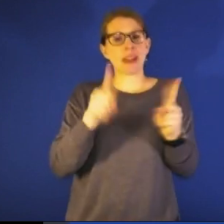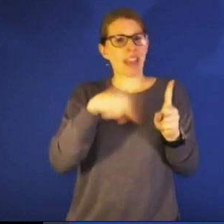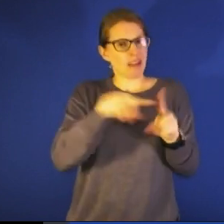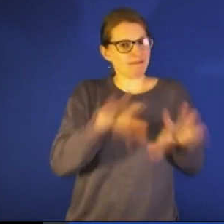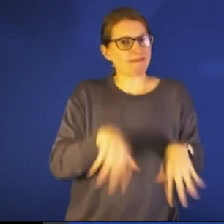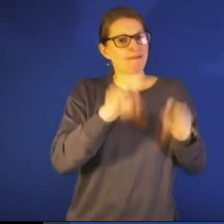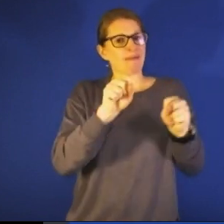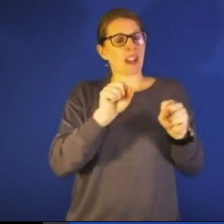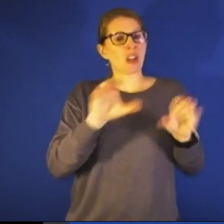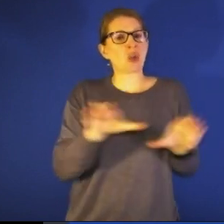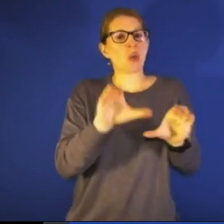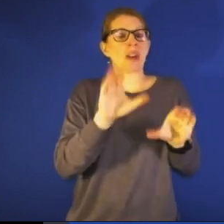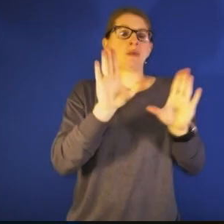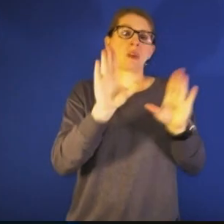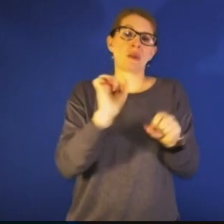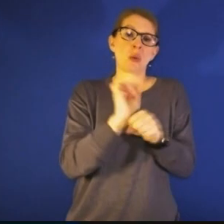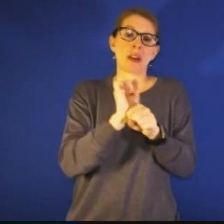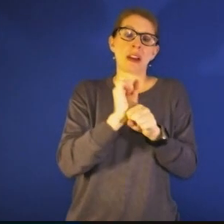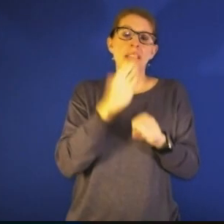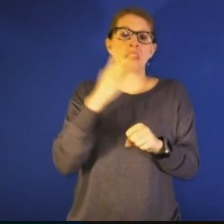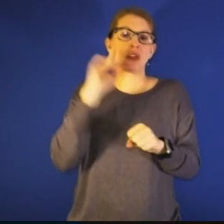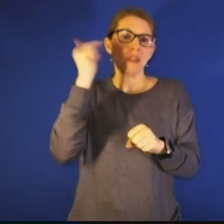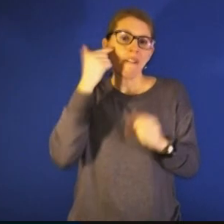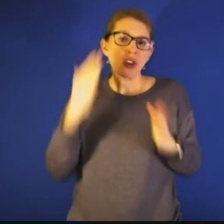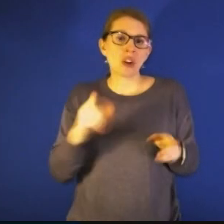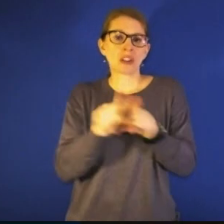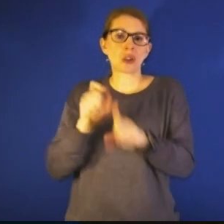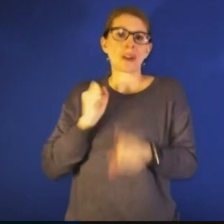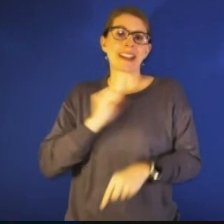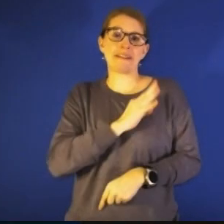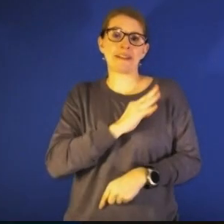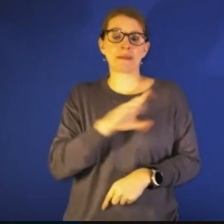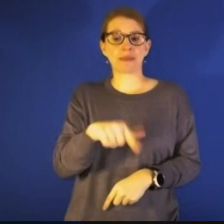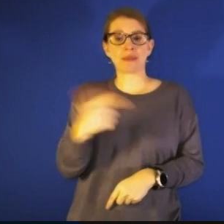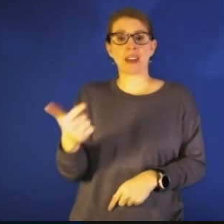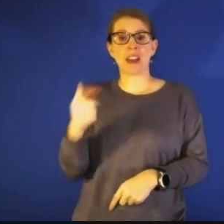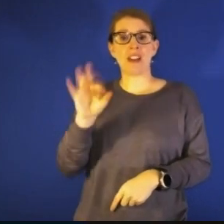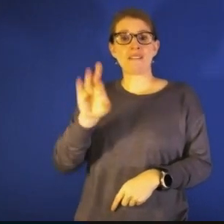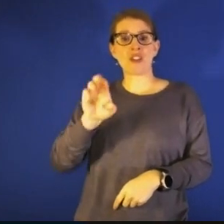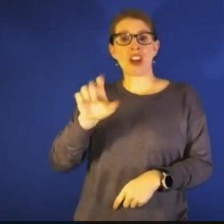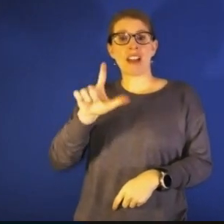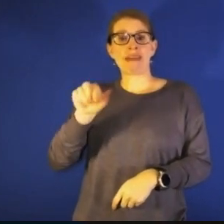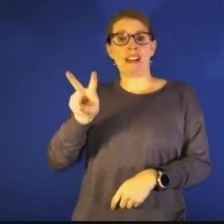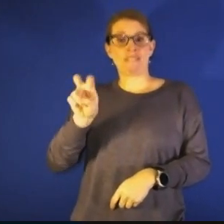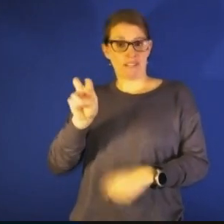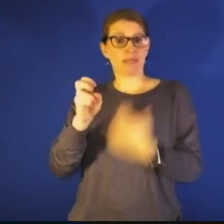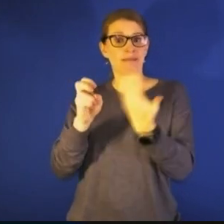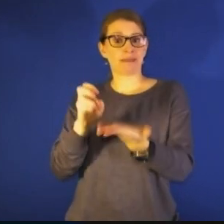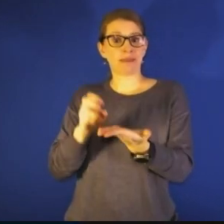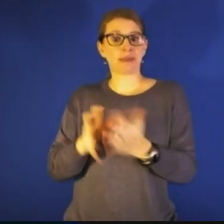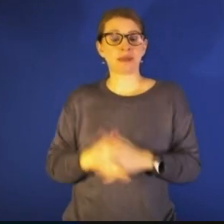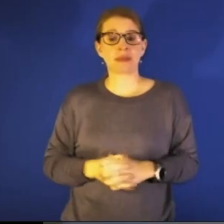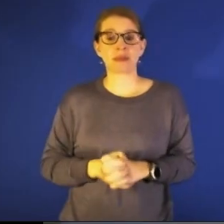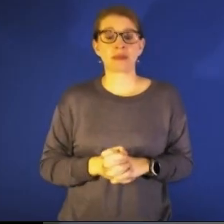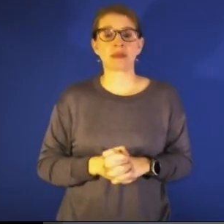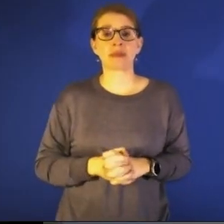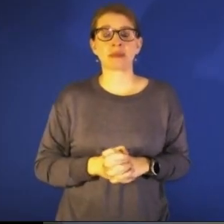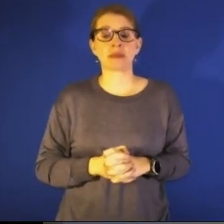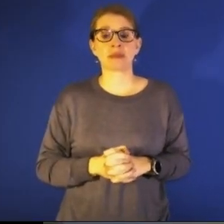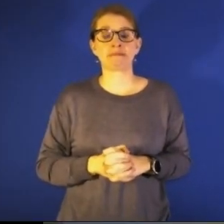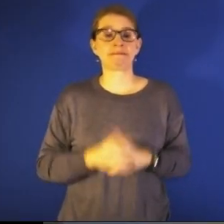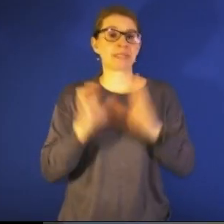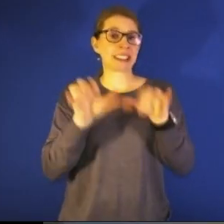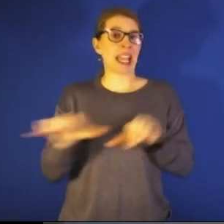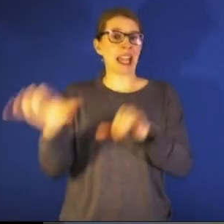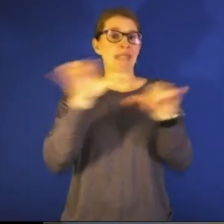governor, and thank you for our staff. All right, and Dr. Rob Freelove, Salina Regional. Sure. Along with everybody else, I'd like to